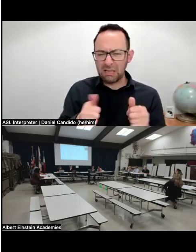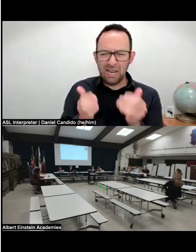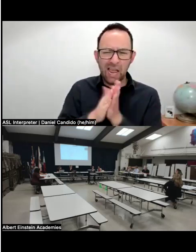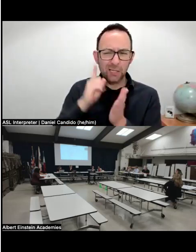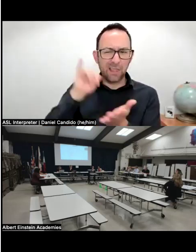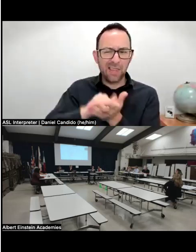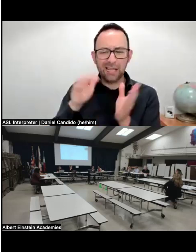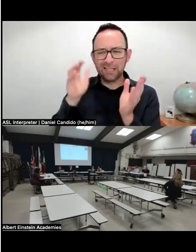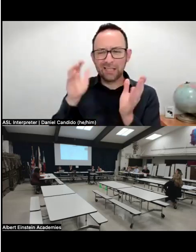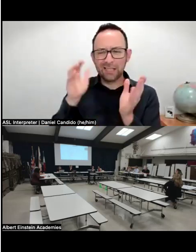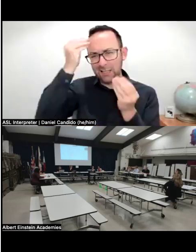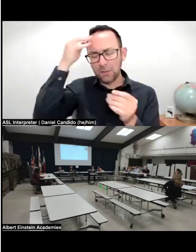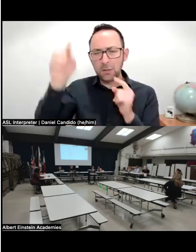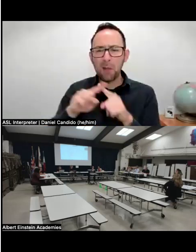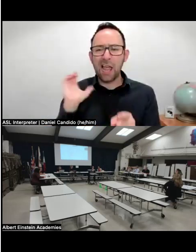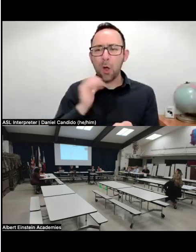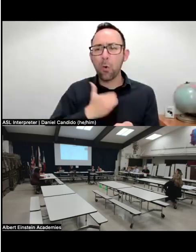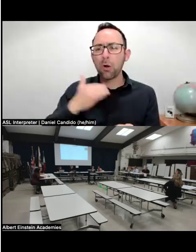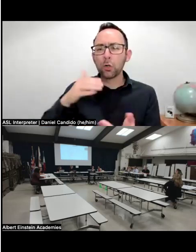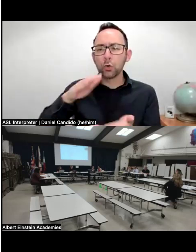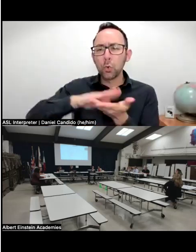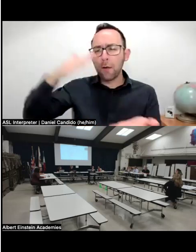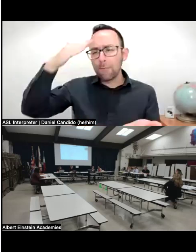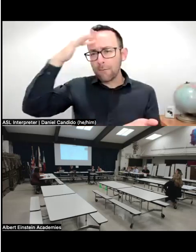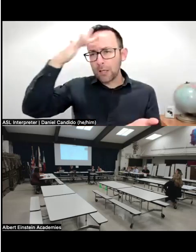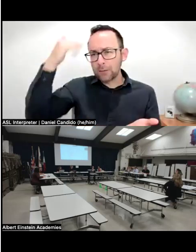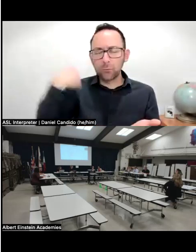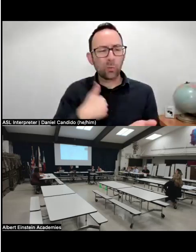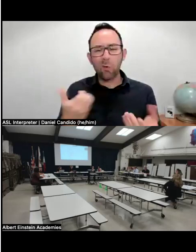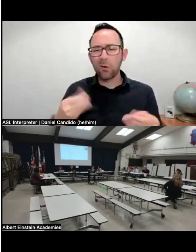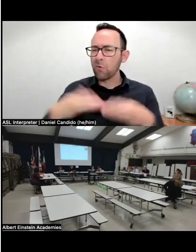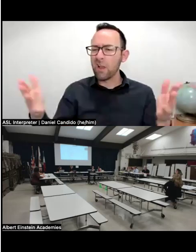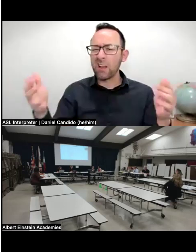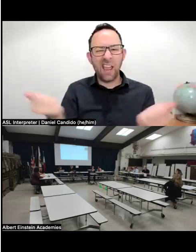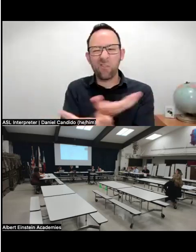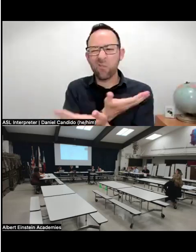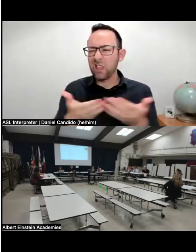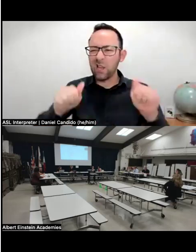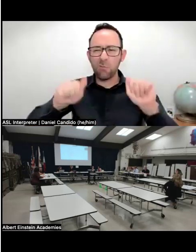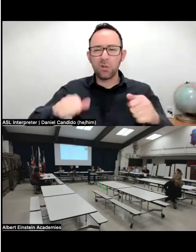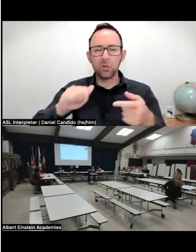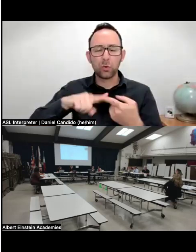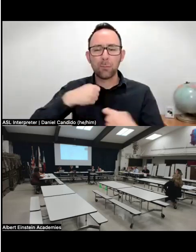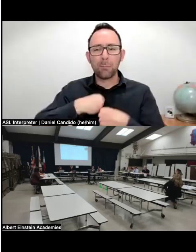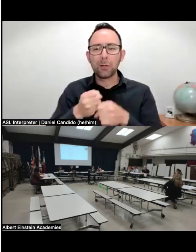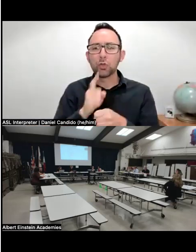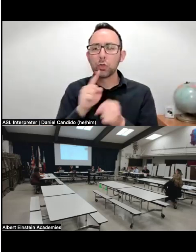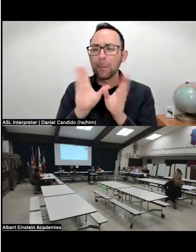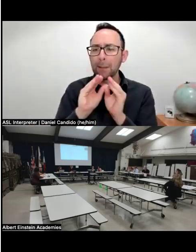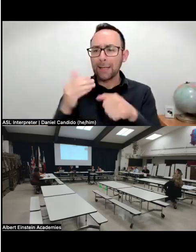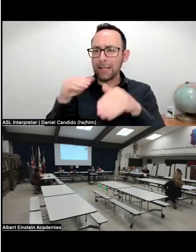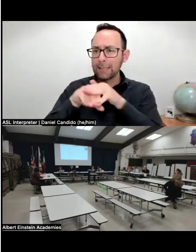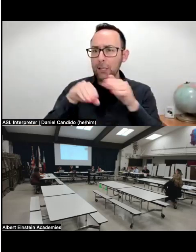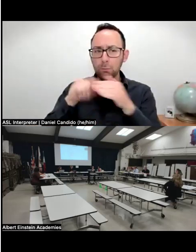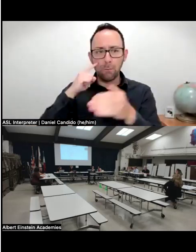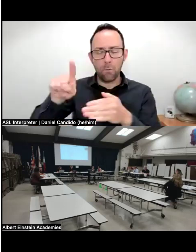as a school is we want to provide everything we can to make these meetings accessible to our learning community.